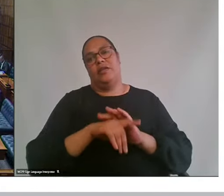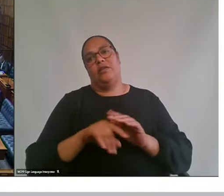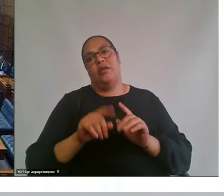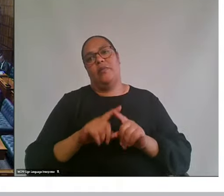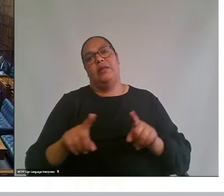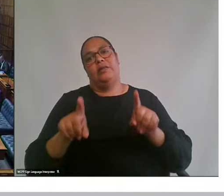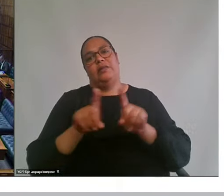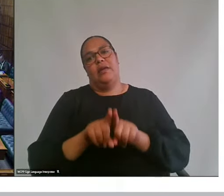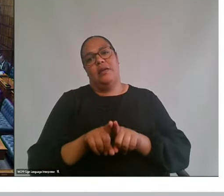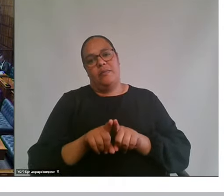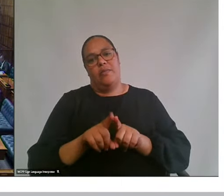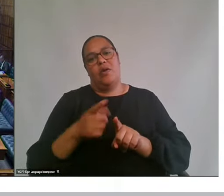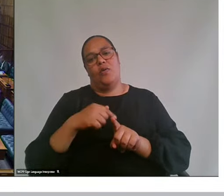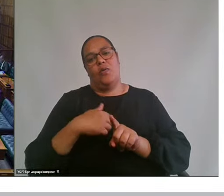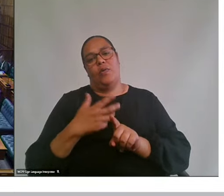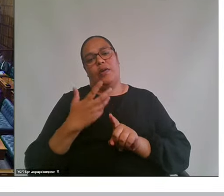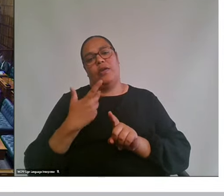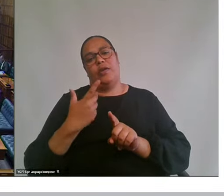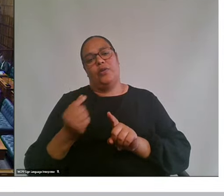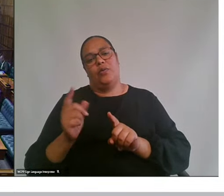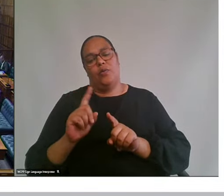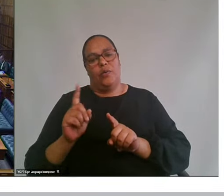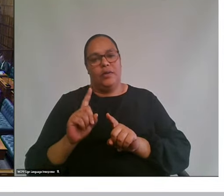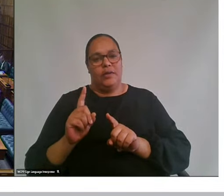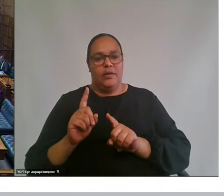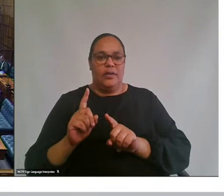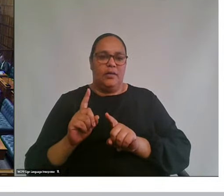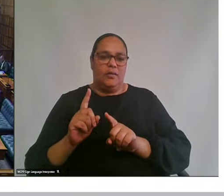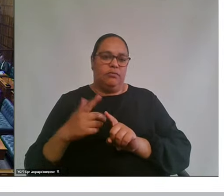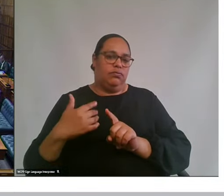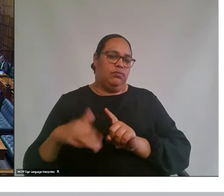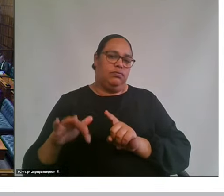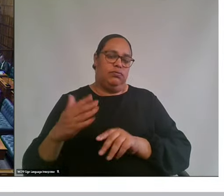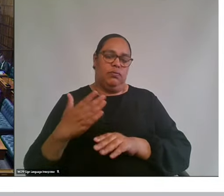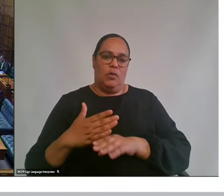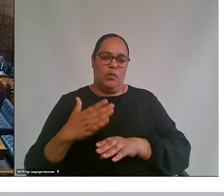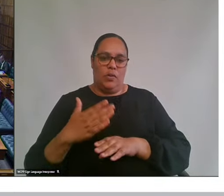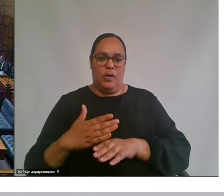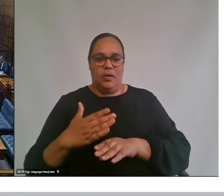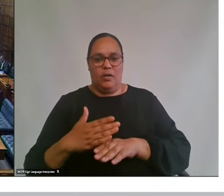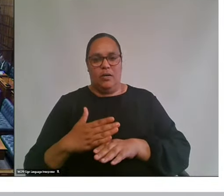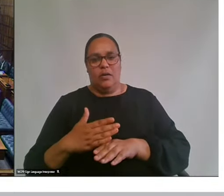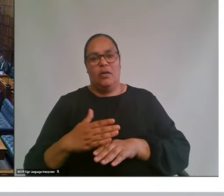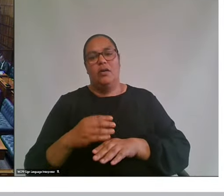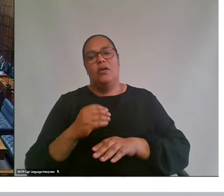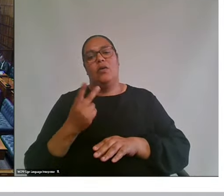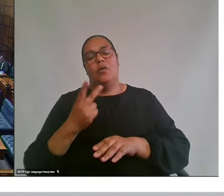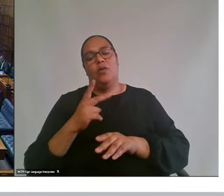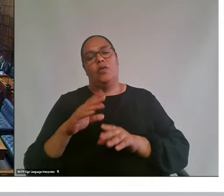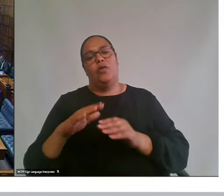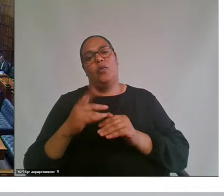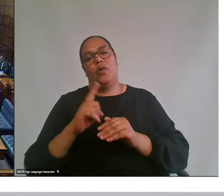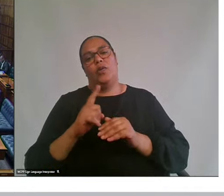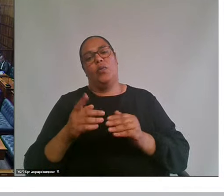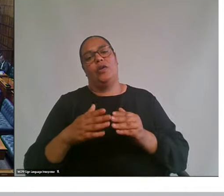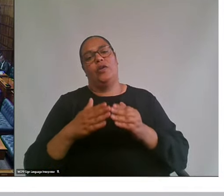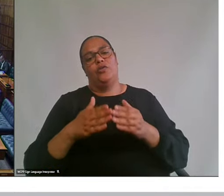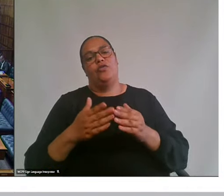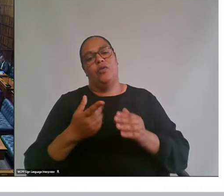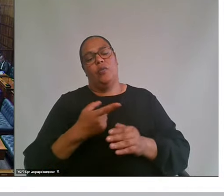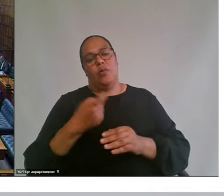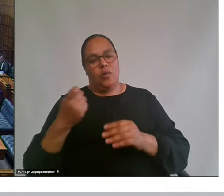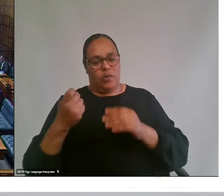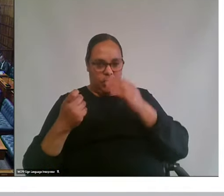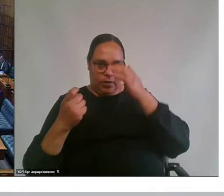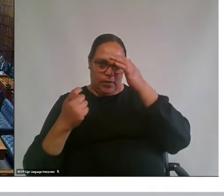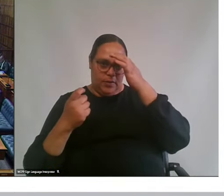similarly um we have done um quite a lot of work um to also with the ship calls